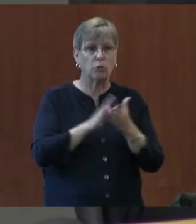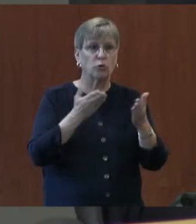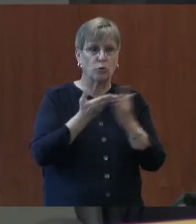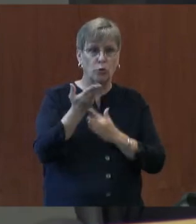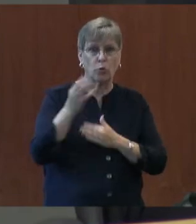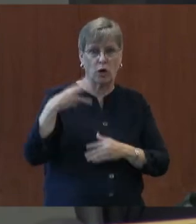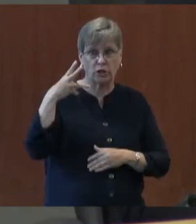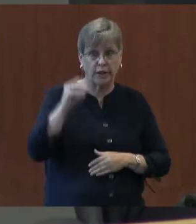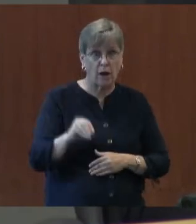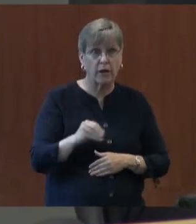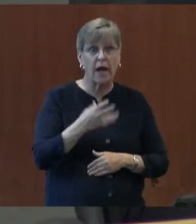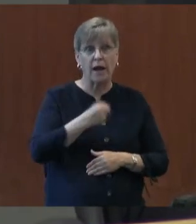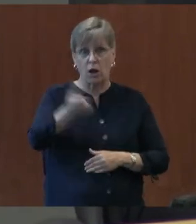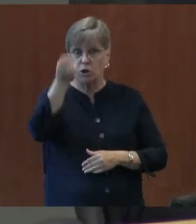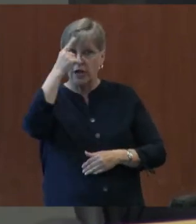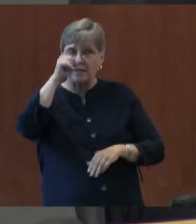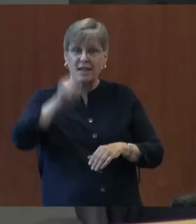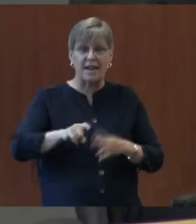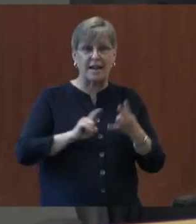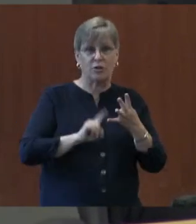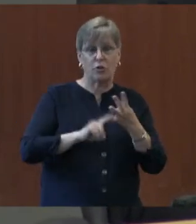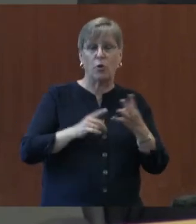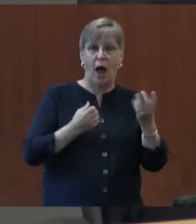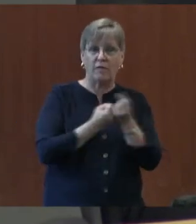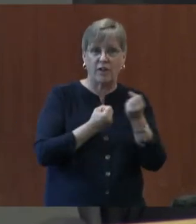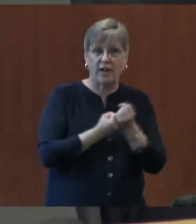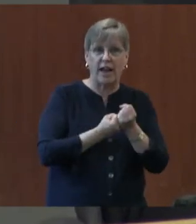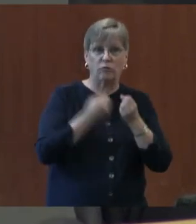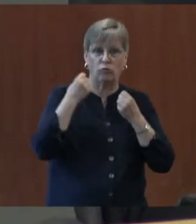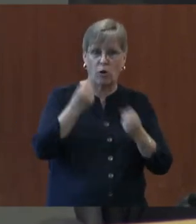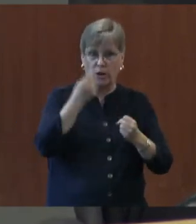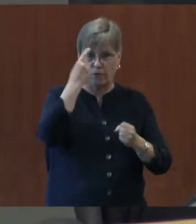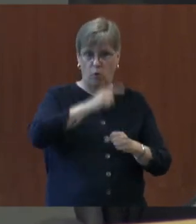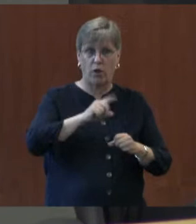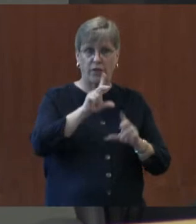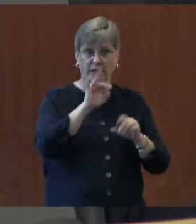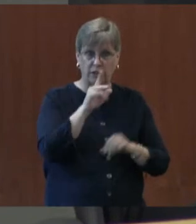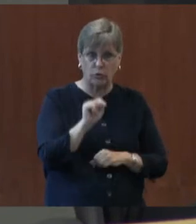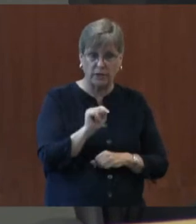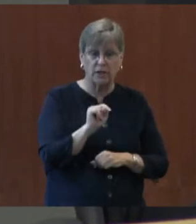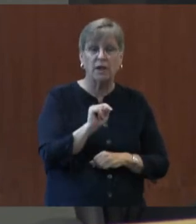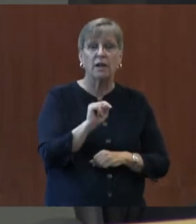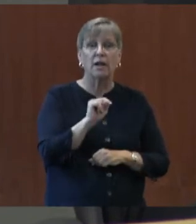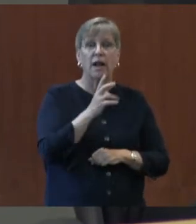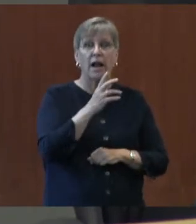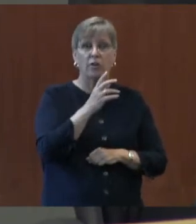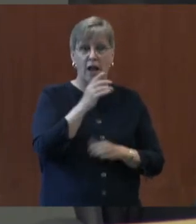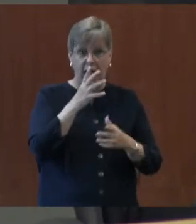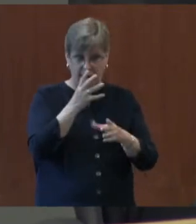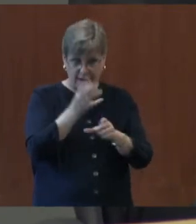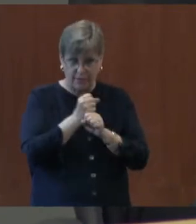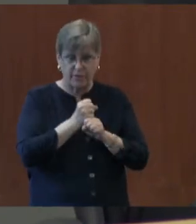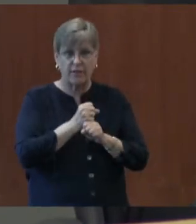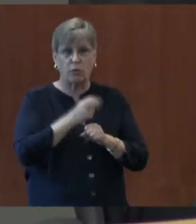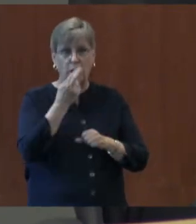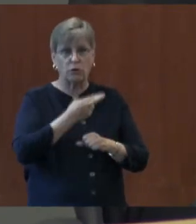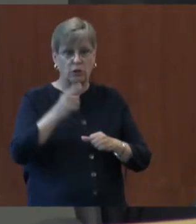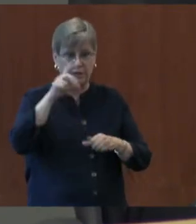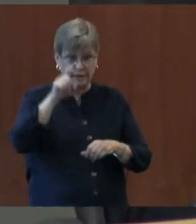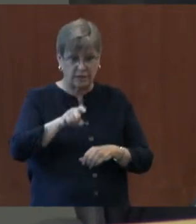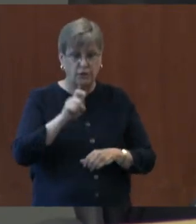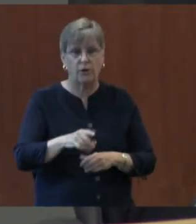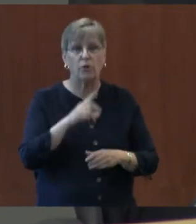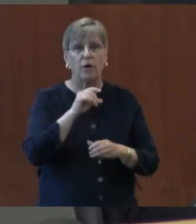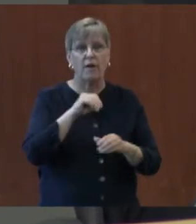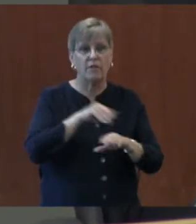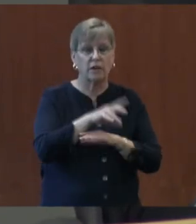and understands the need to advocate vigorously on behalf of the district in order to procure the resources necessary to effectively support